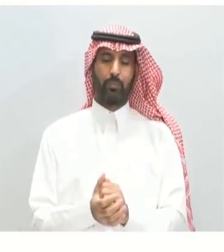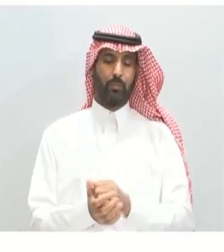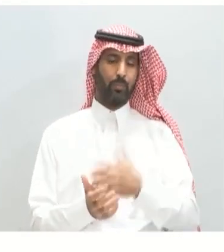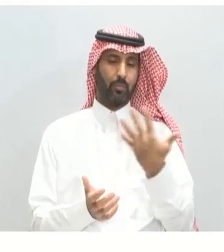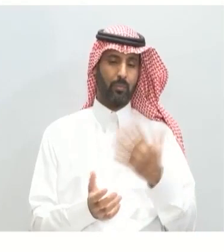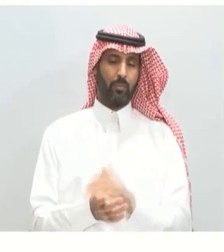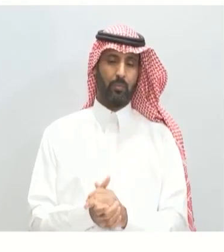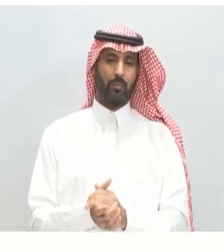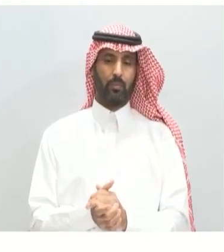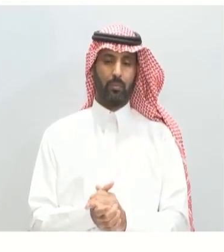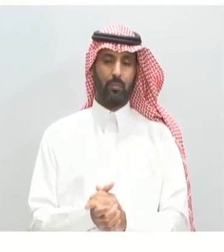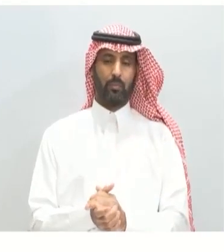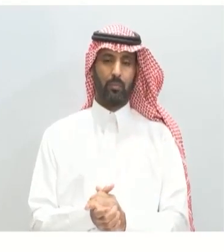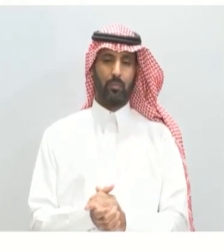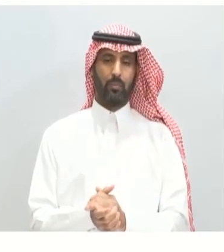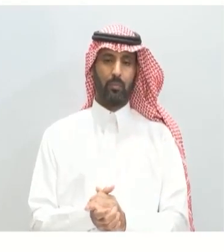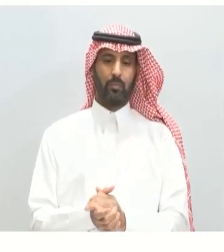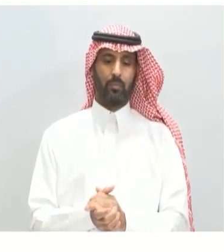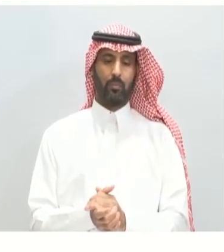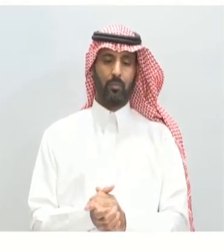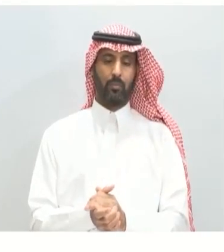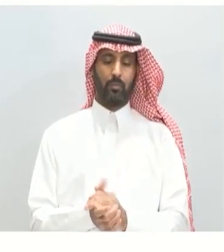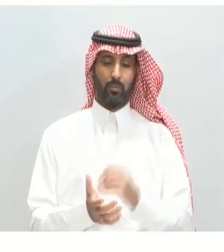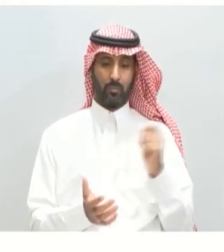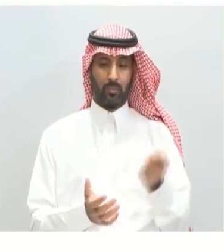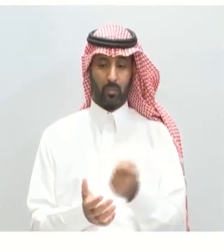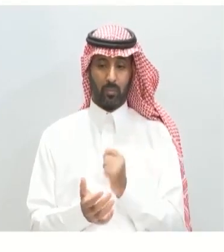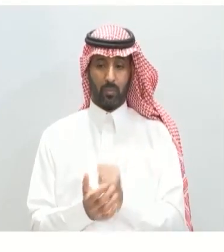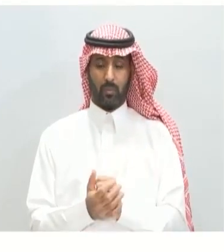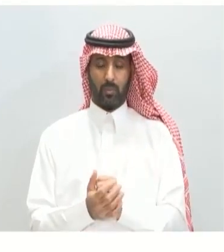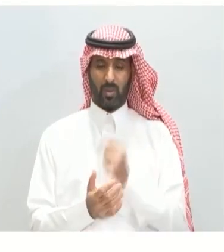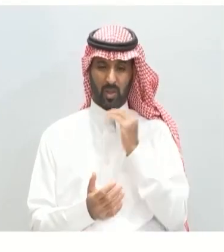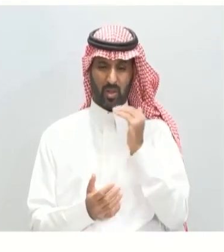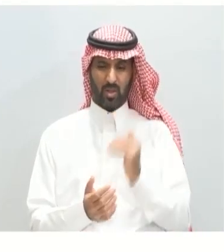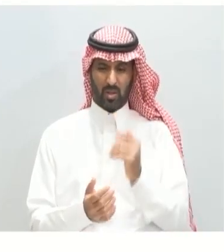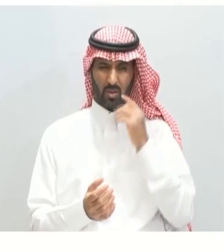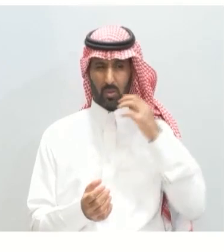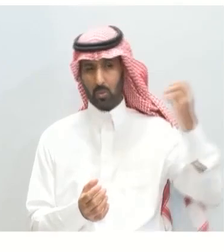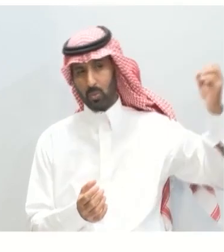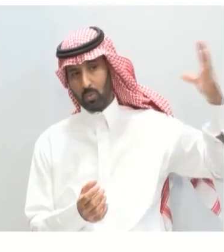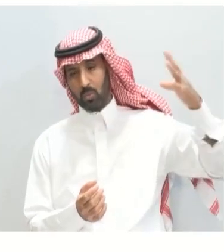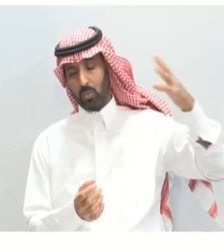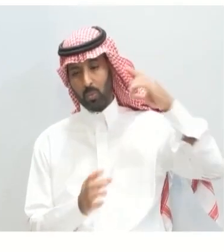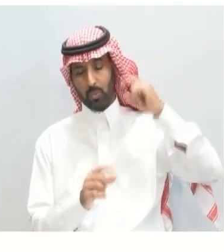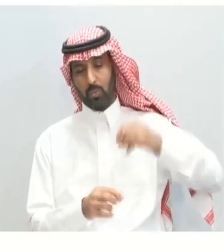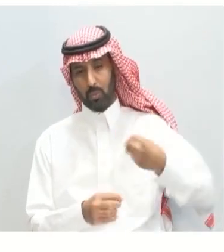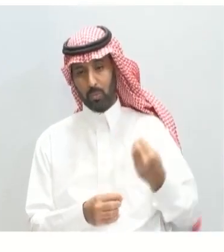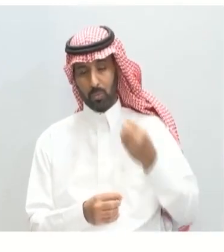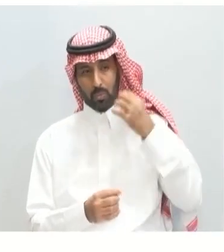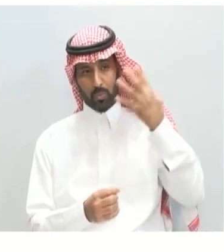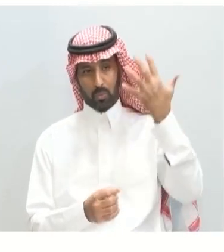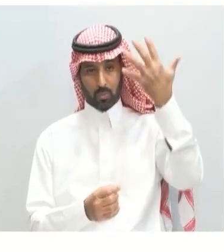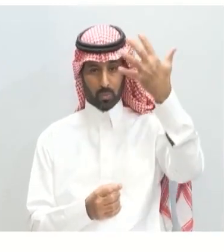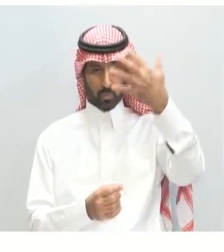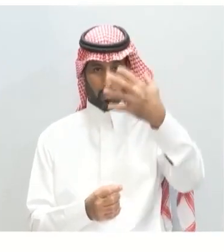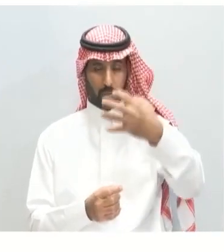last one here. So I've written that the lower the sun gets, the prettier the sunset.